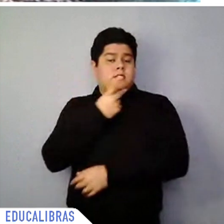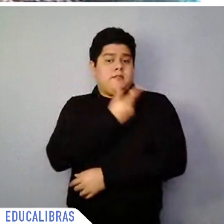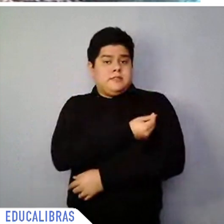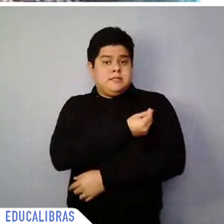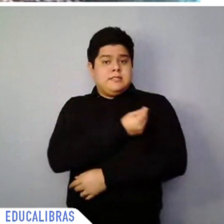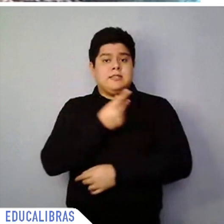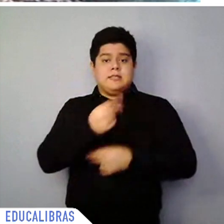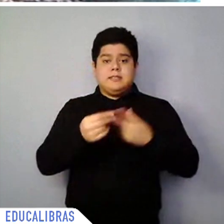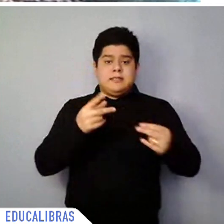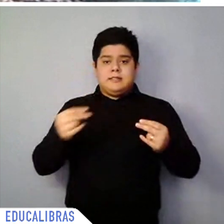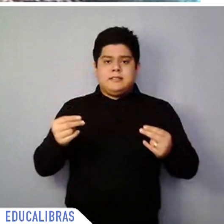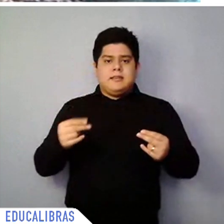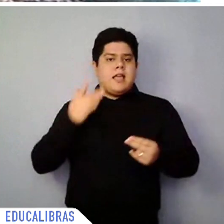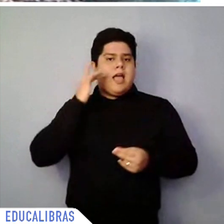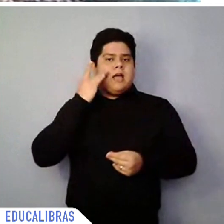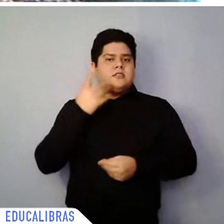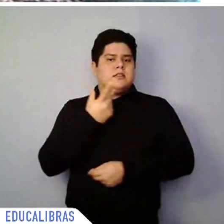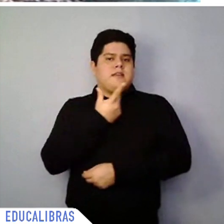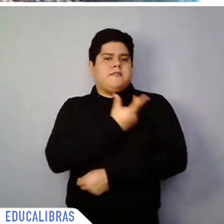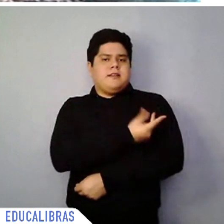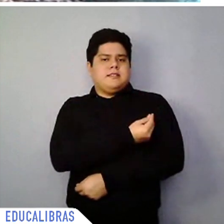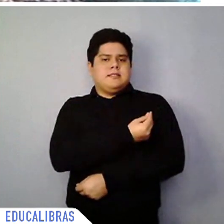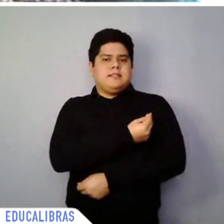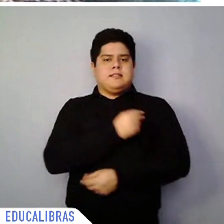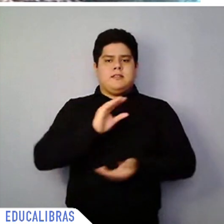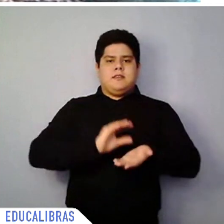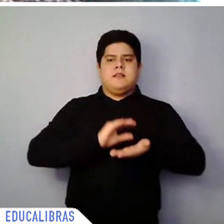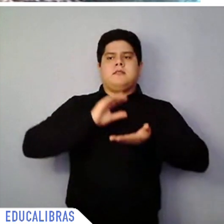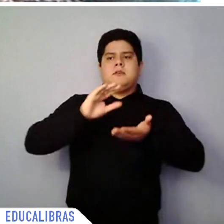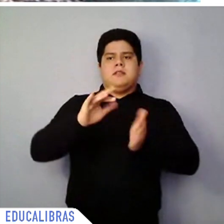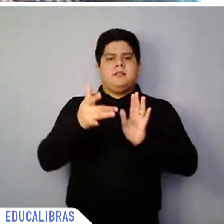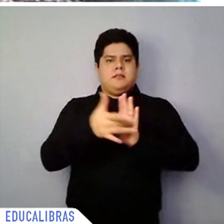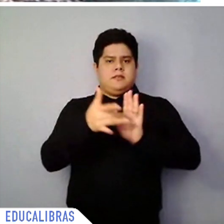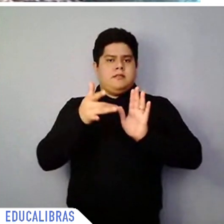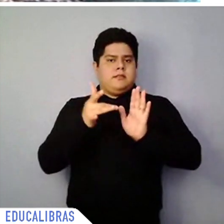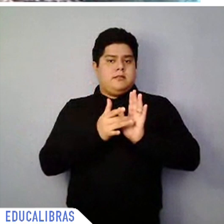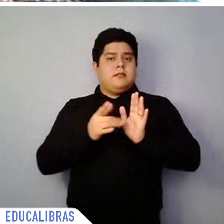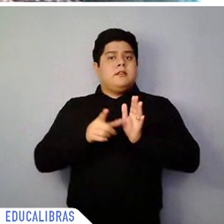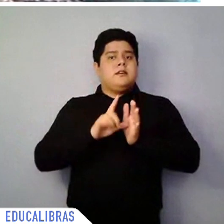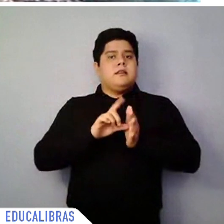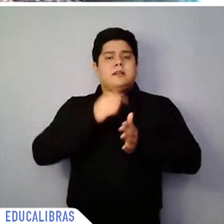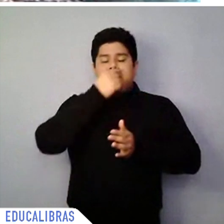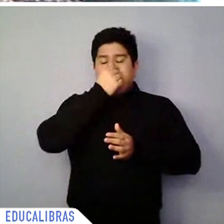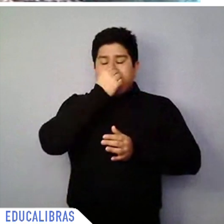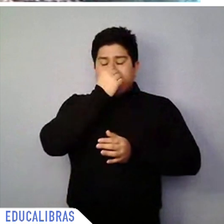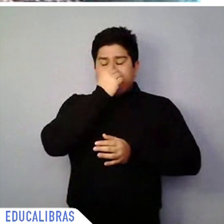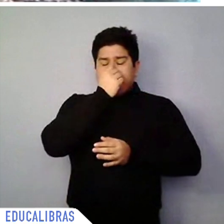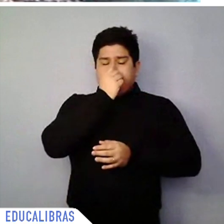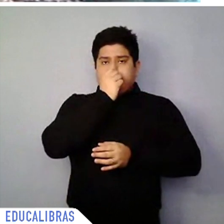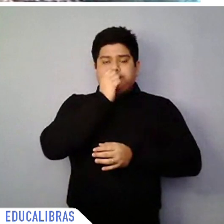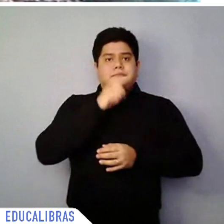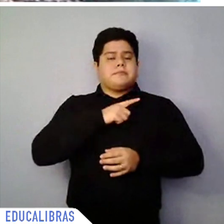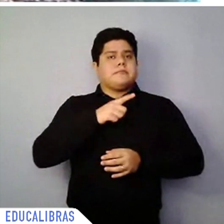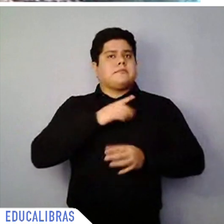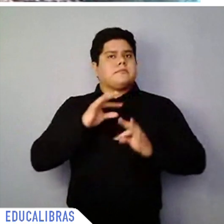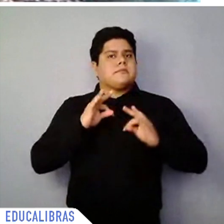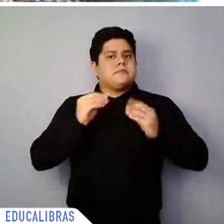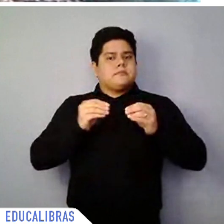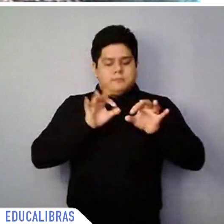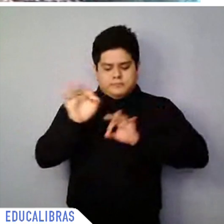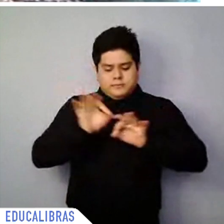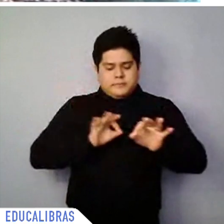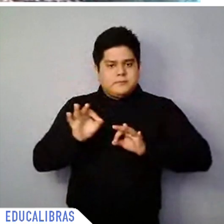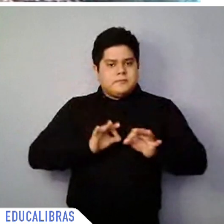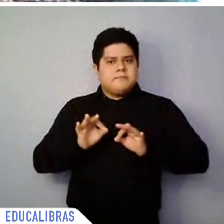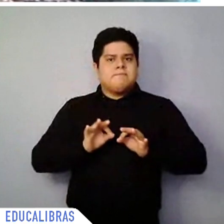it's a new variant or not. Sometimes people think that the vaccination is just about sending the vaccine and